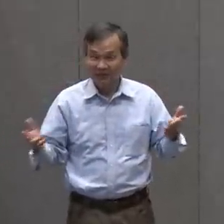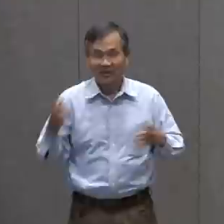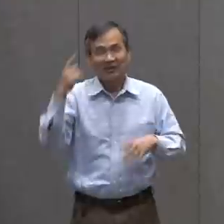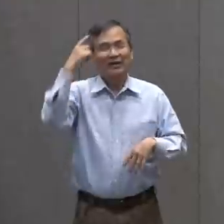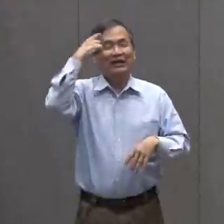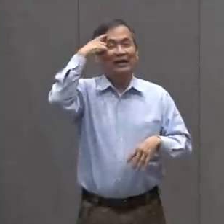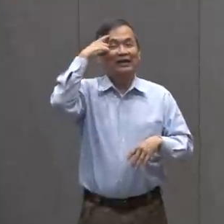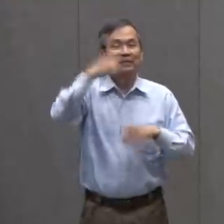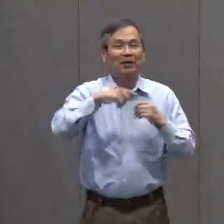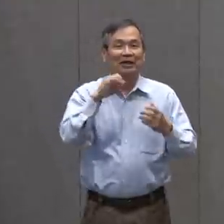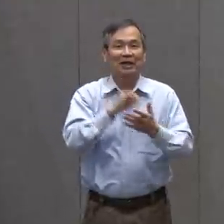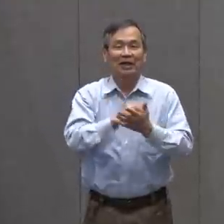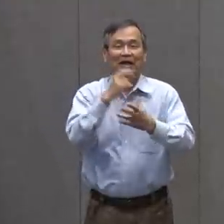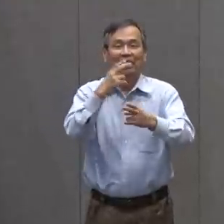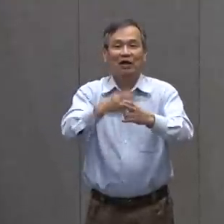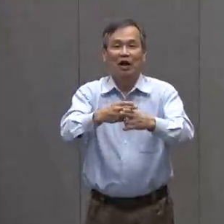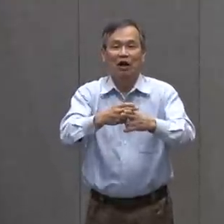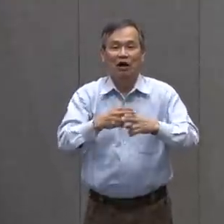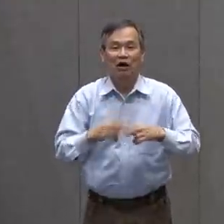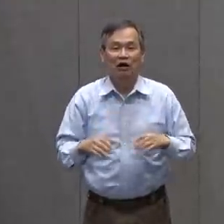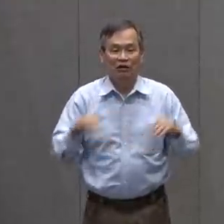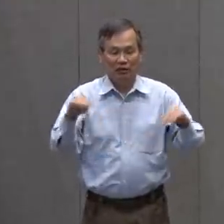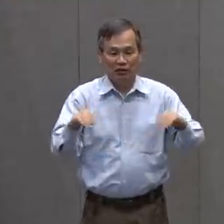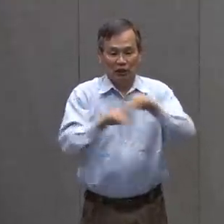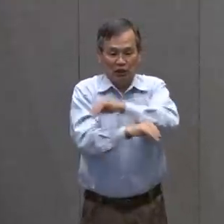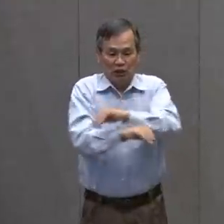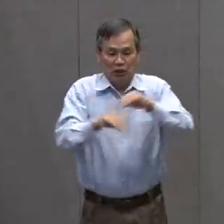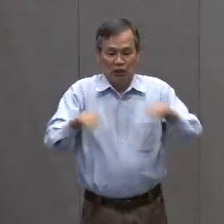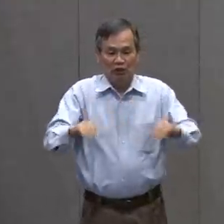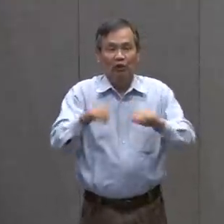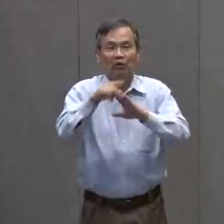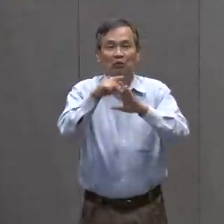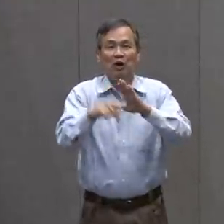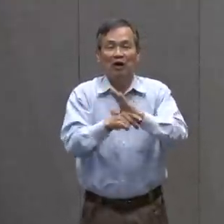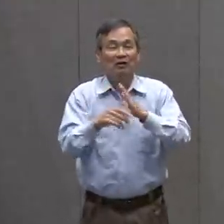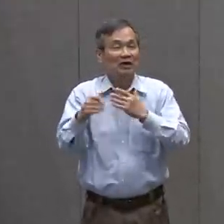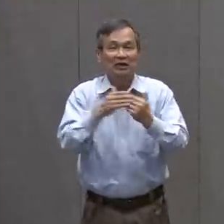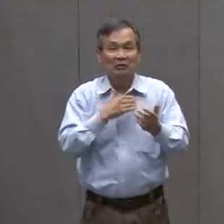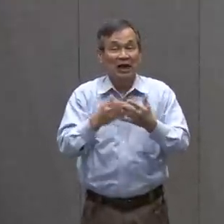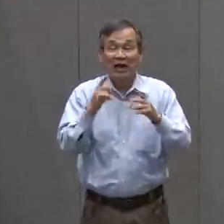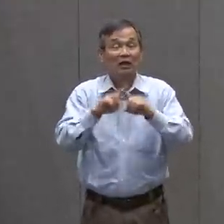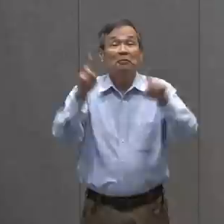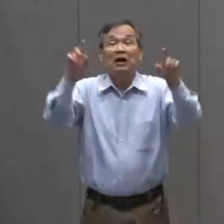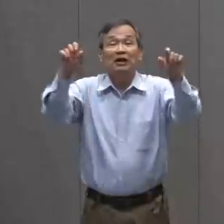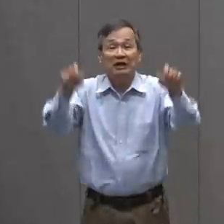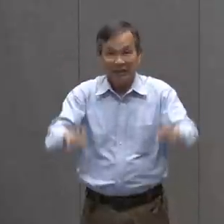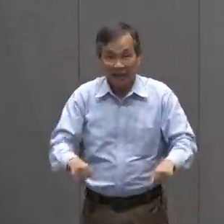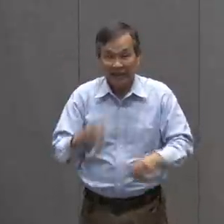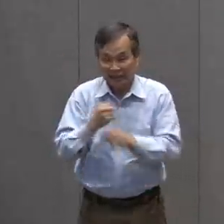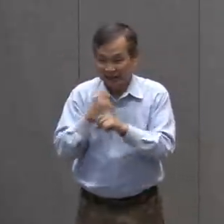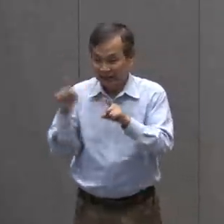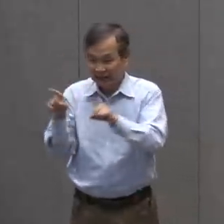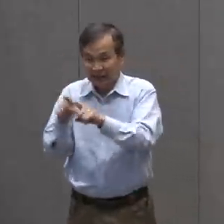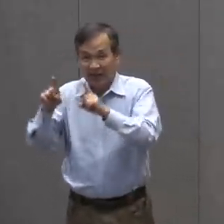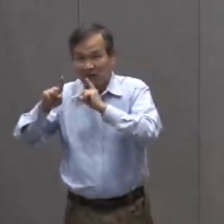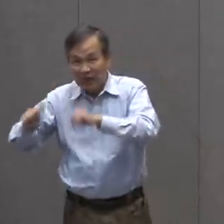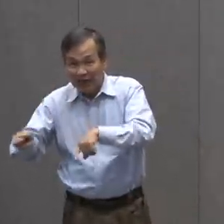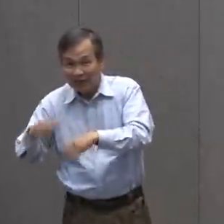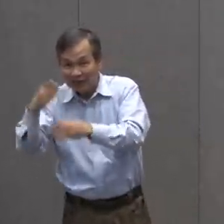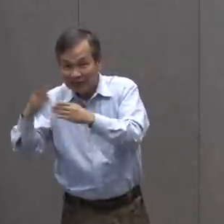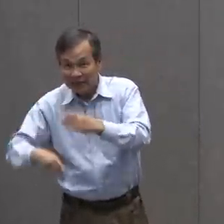about that associative property where it doesn't really matter what we're doing, but we're kind of interchangeably mixing those numbers that are in